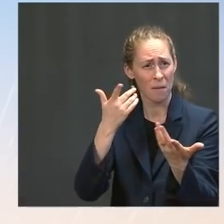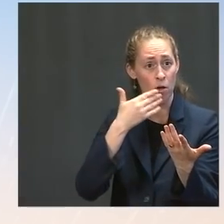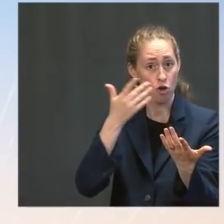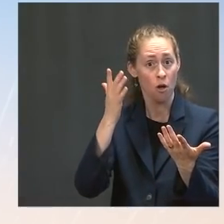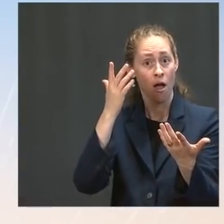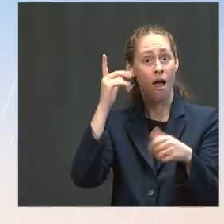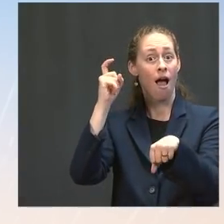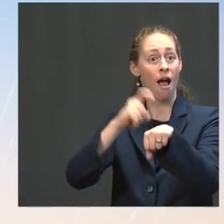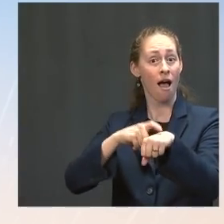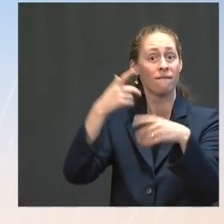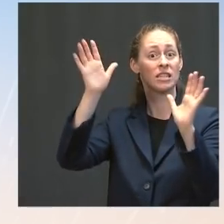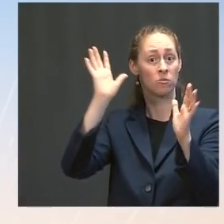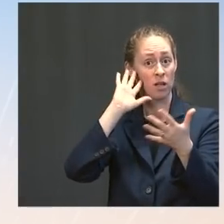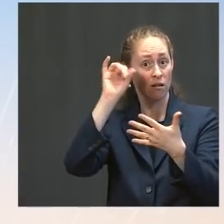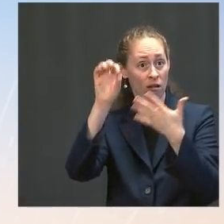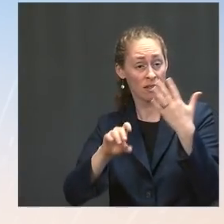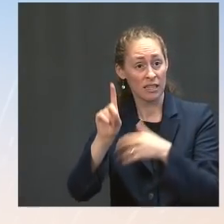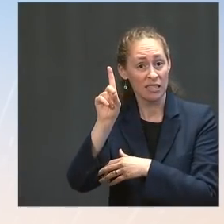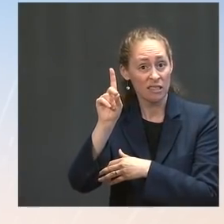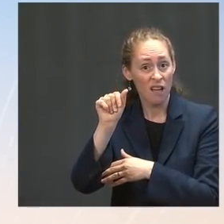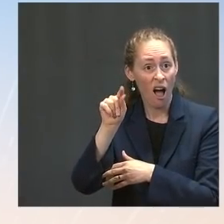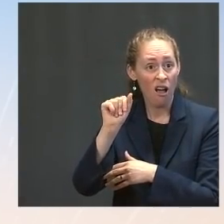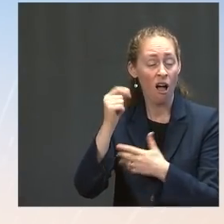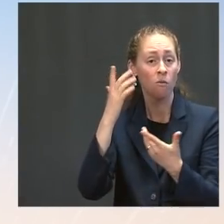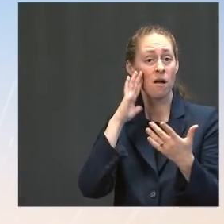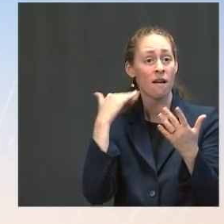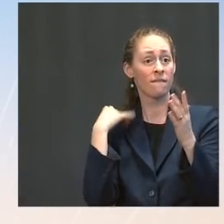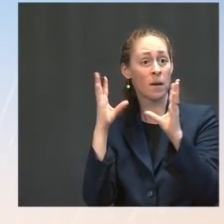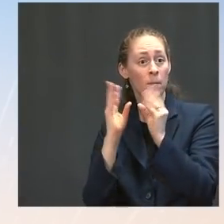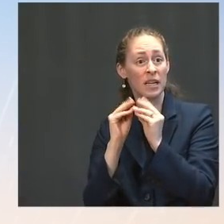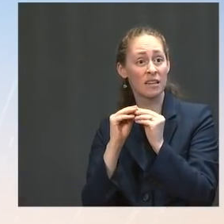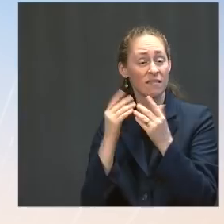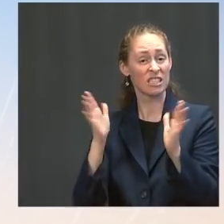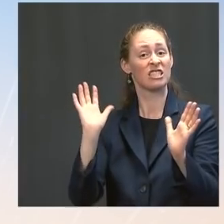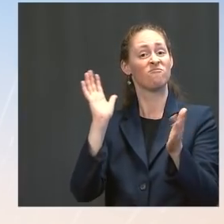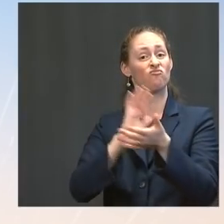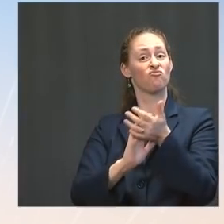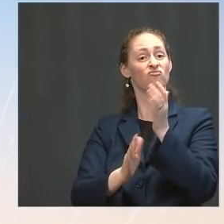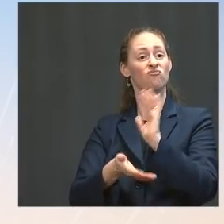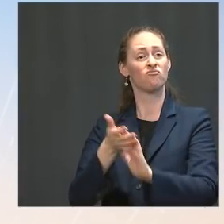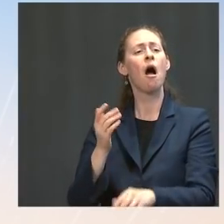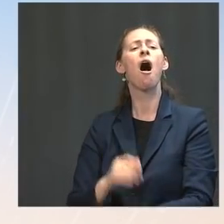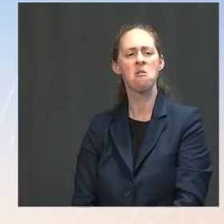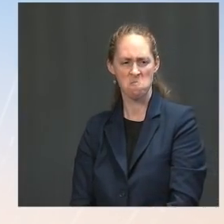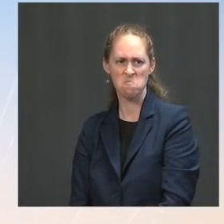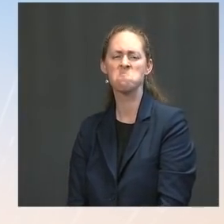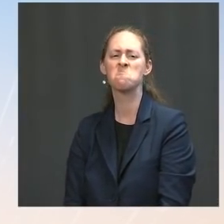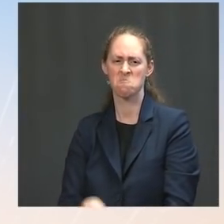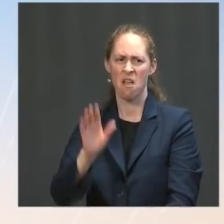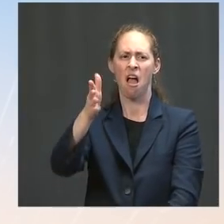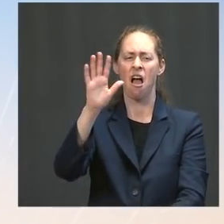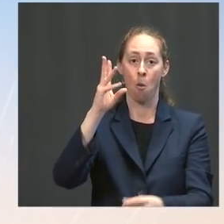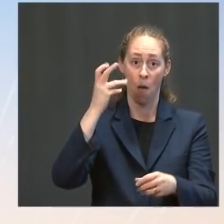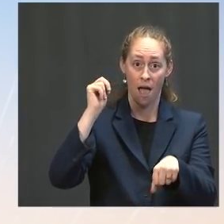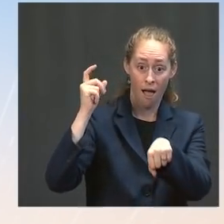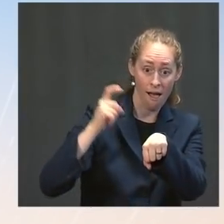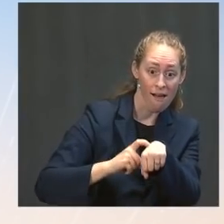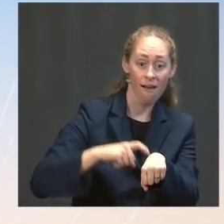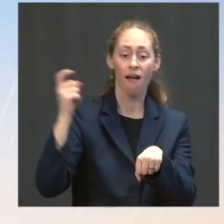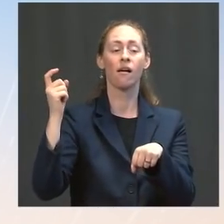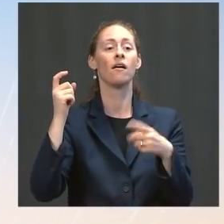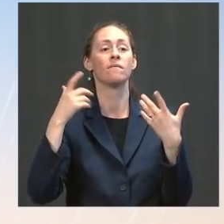numbers do provide context, and we're going to continue to press every single day to get more people who are eligible out of the country. Of course, we don't know of